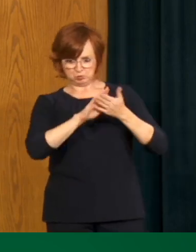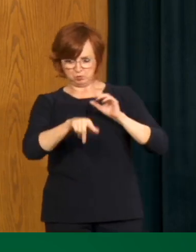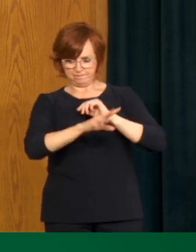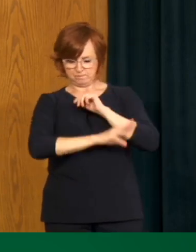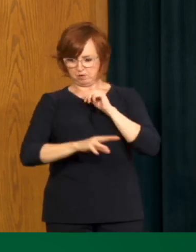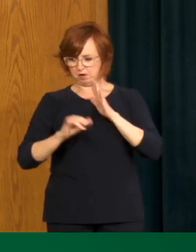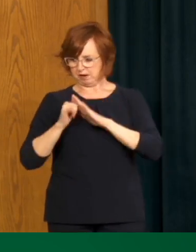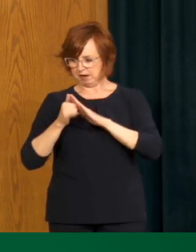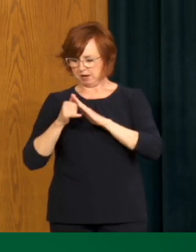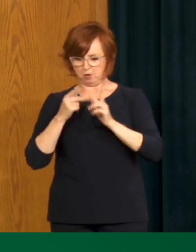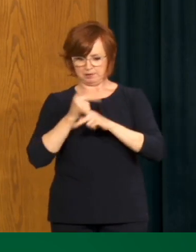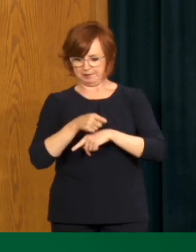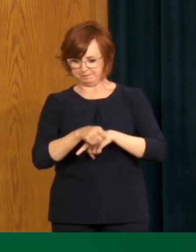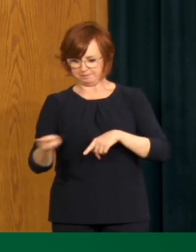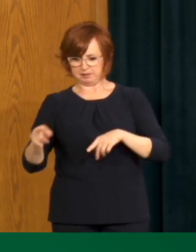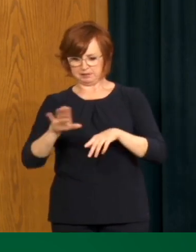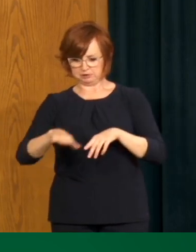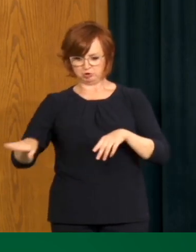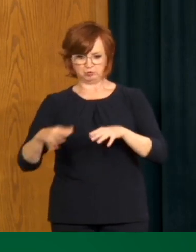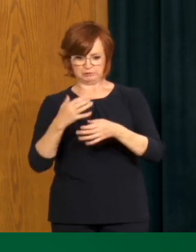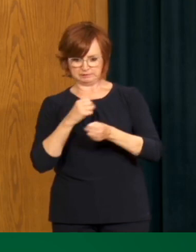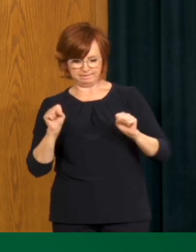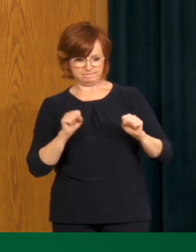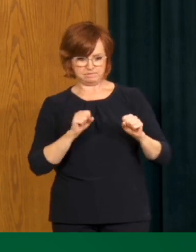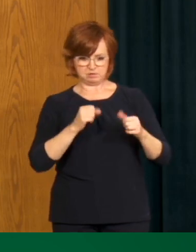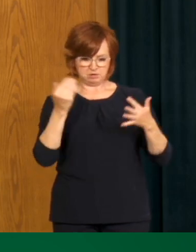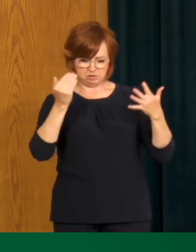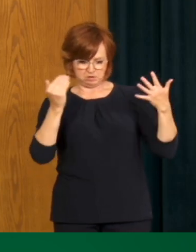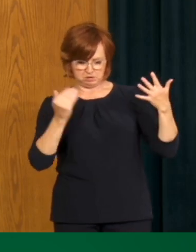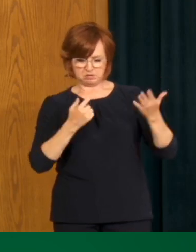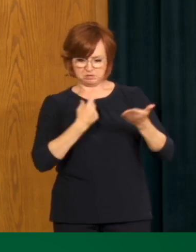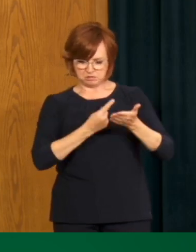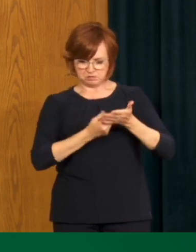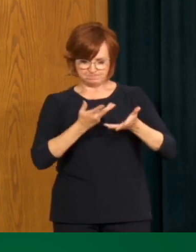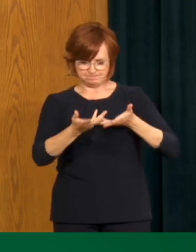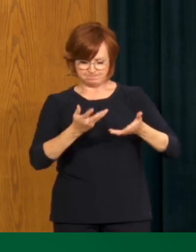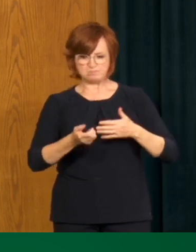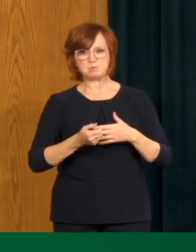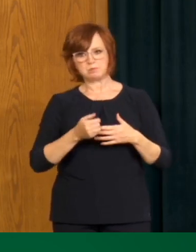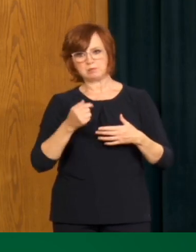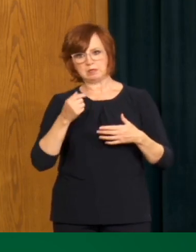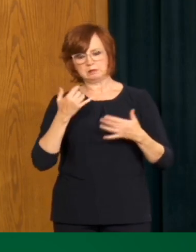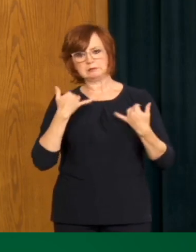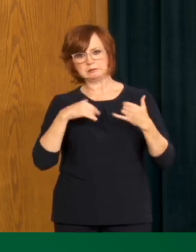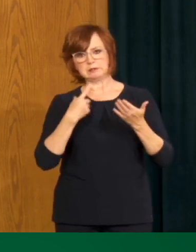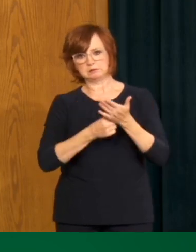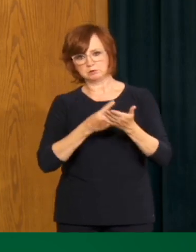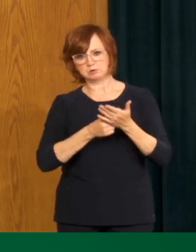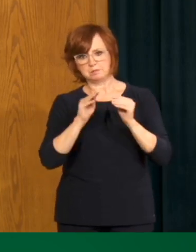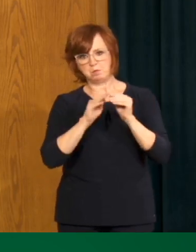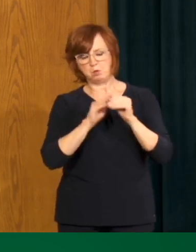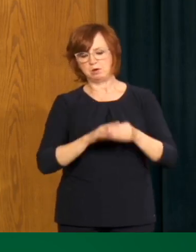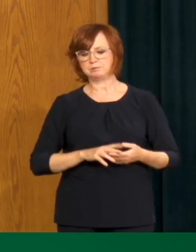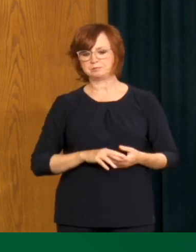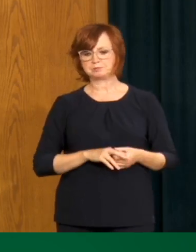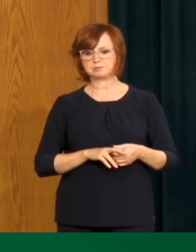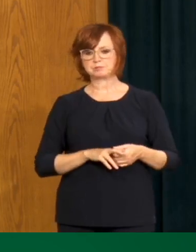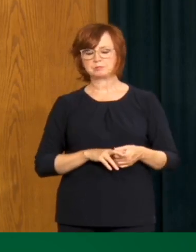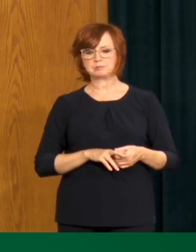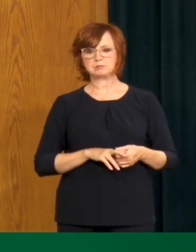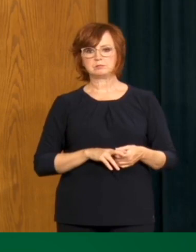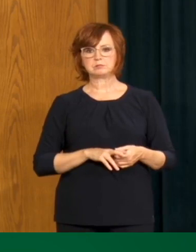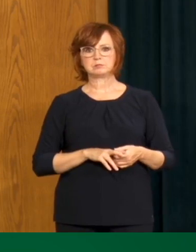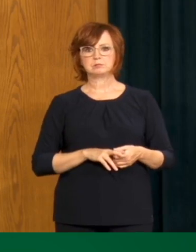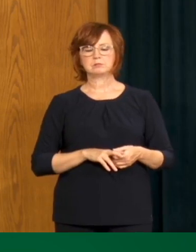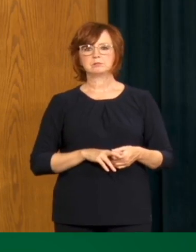school. So I would say this, as we go through that conversation and understand exactly, first of all, what those parameters are, second of all, is there